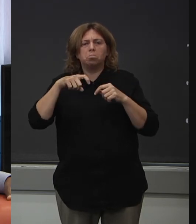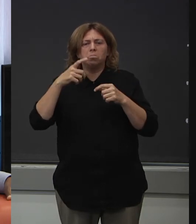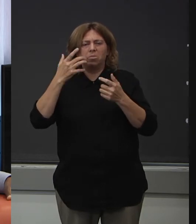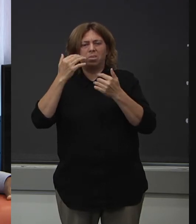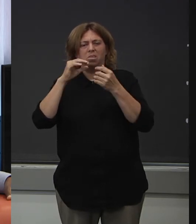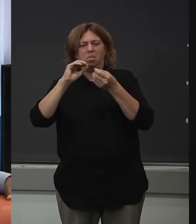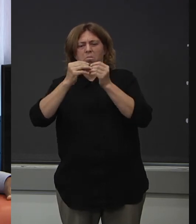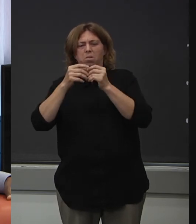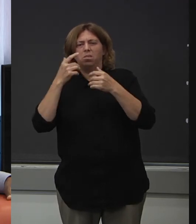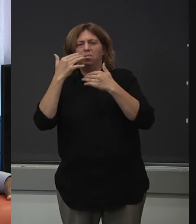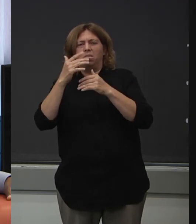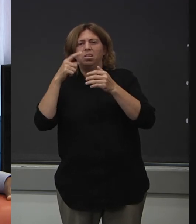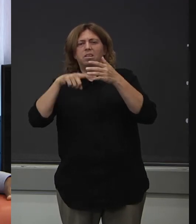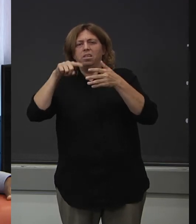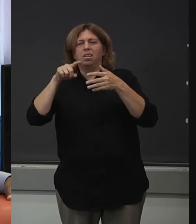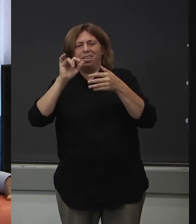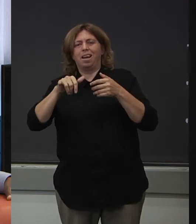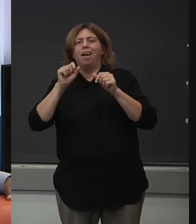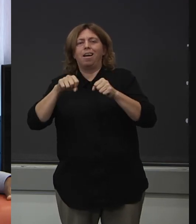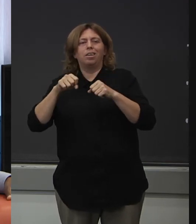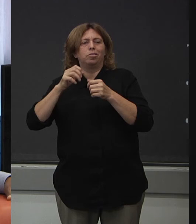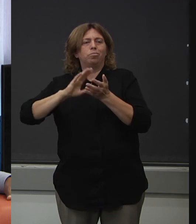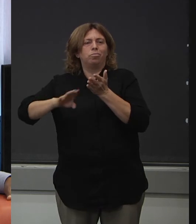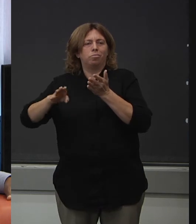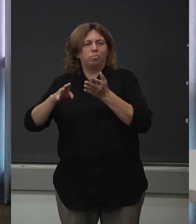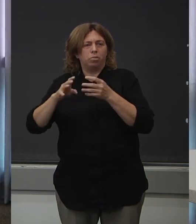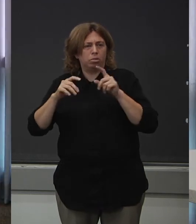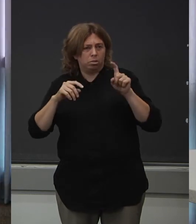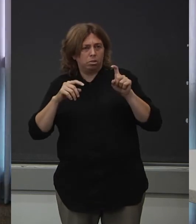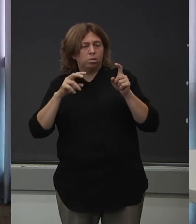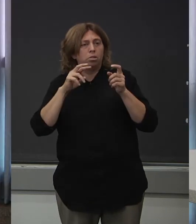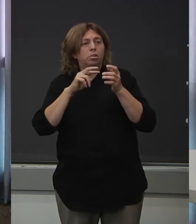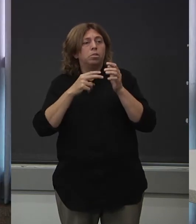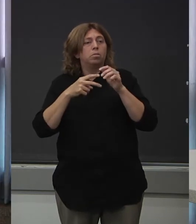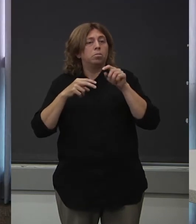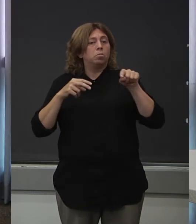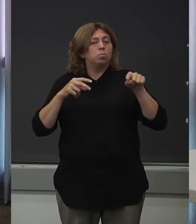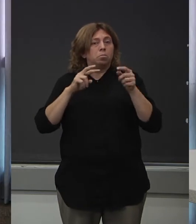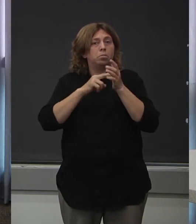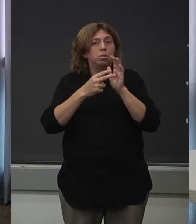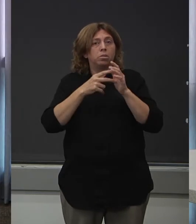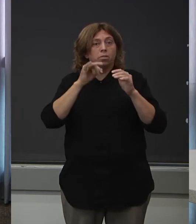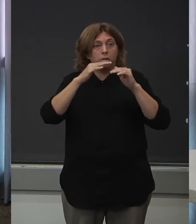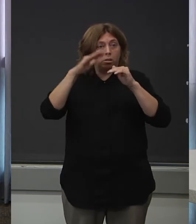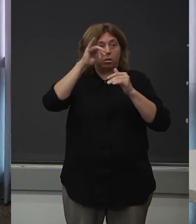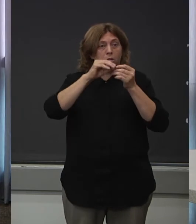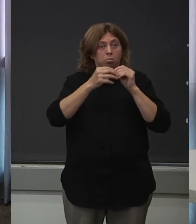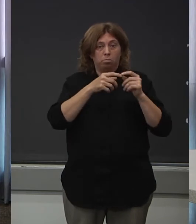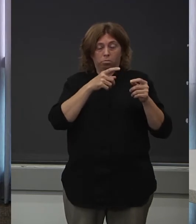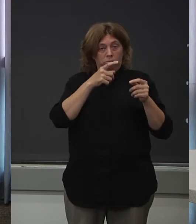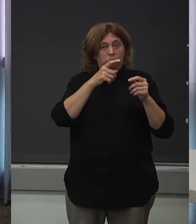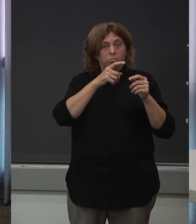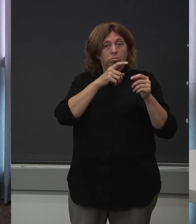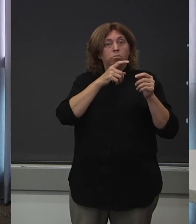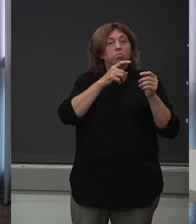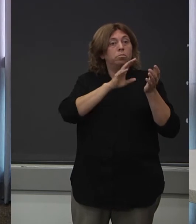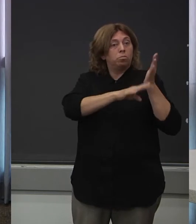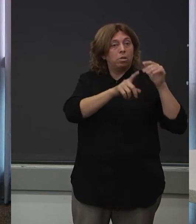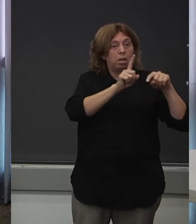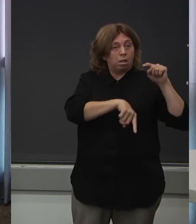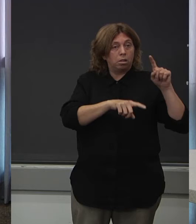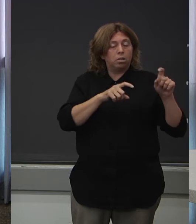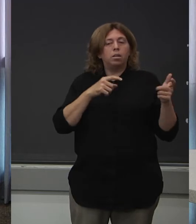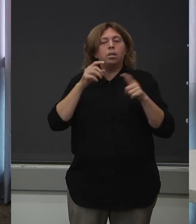completely forgo a mask? So the answer to that question is no. But if they